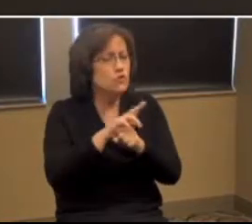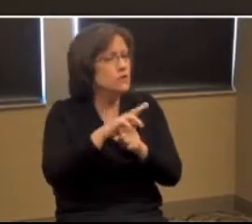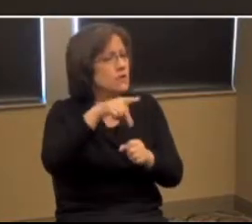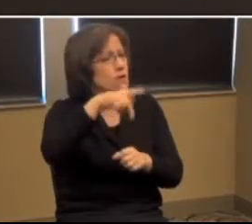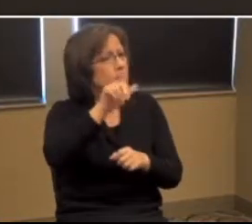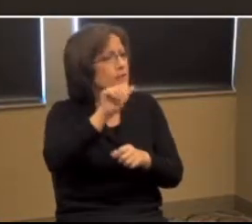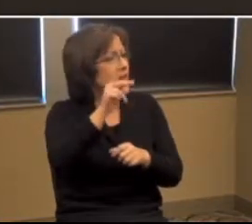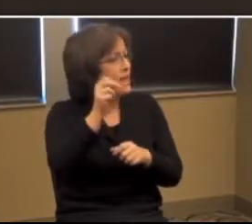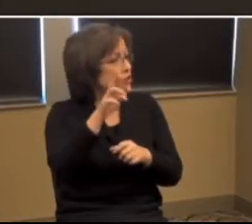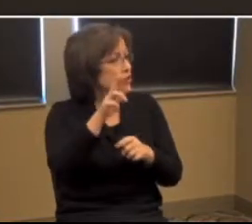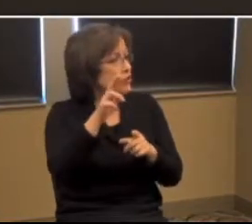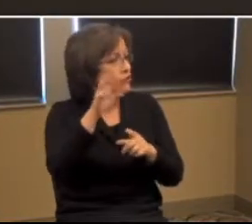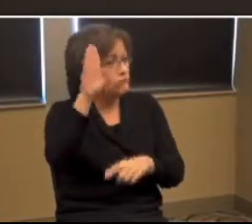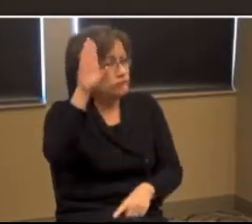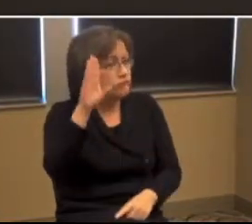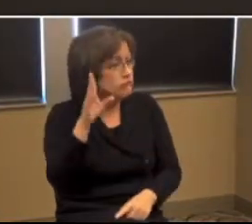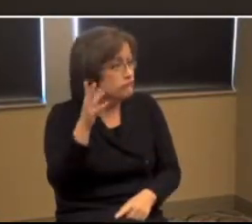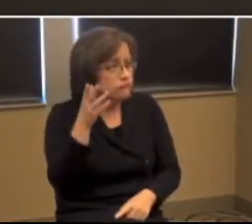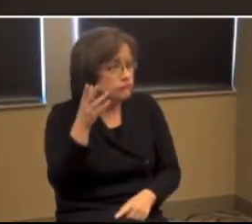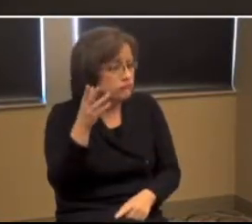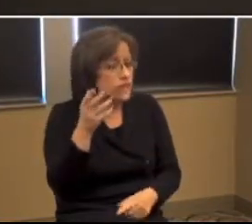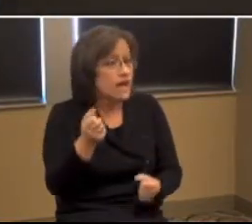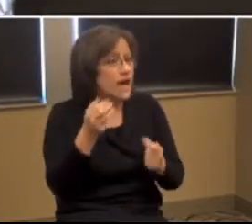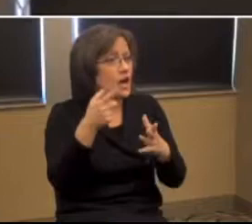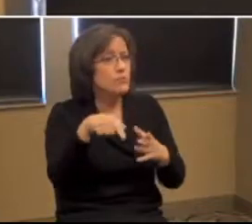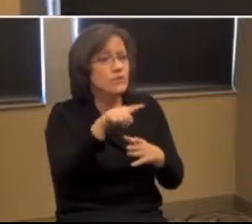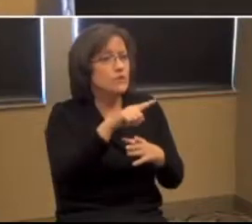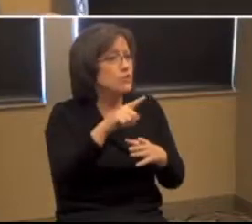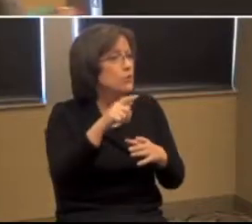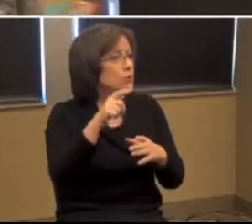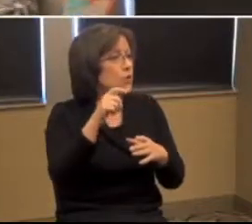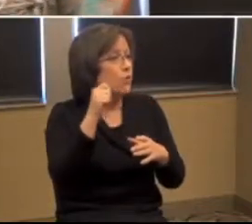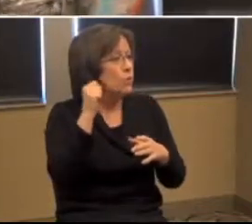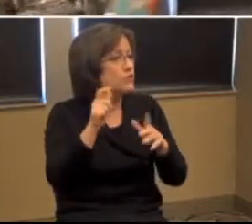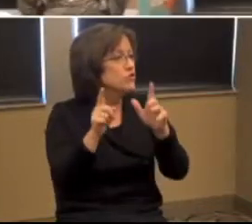How many of you wouldn't go to a meeting if your phone didn't ding at you?